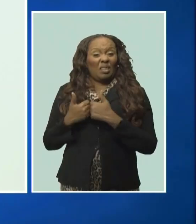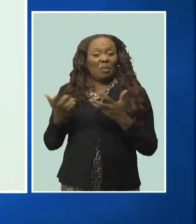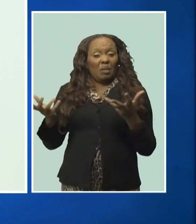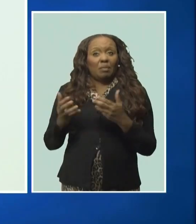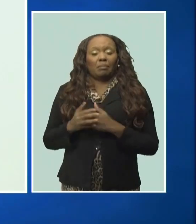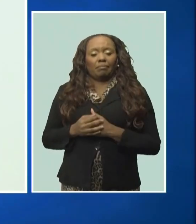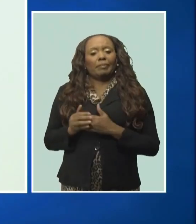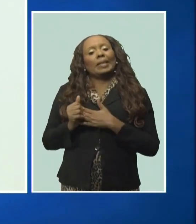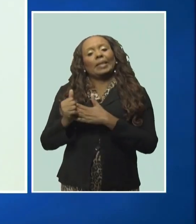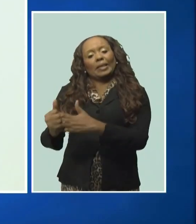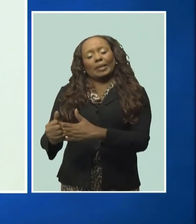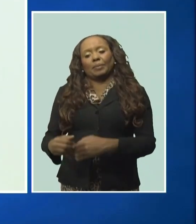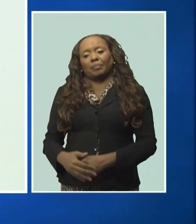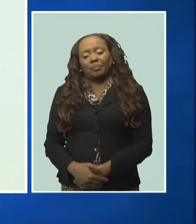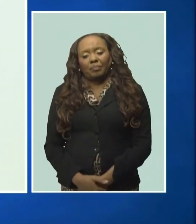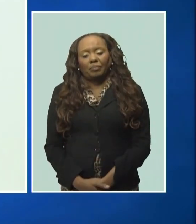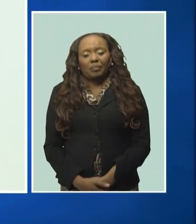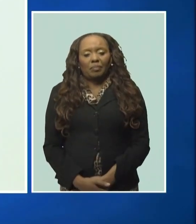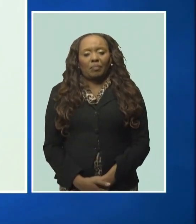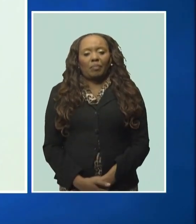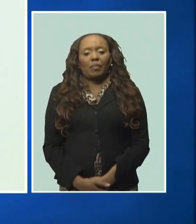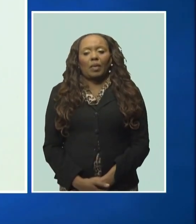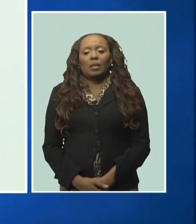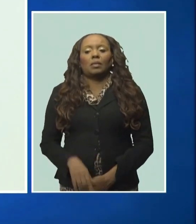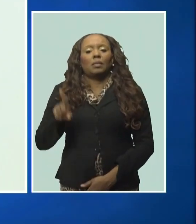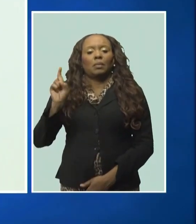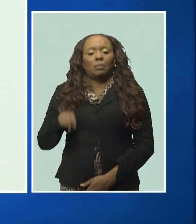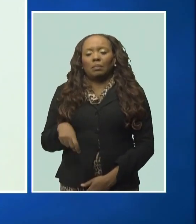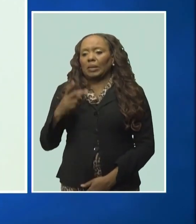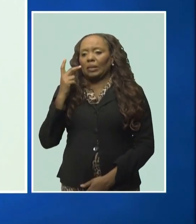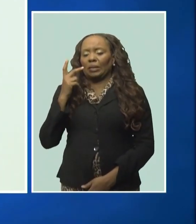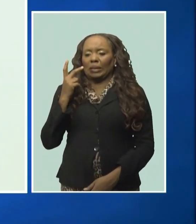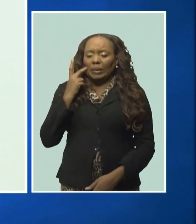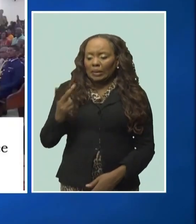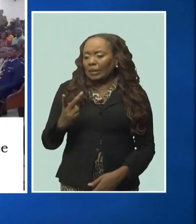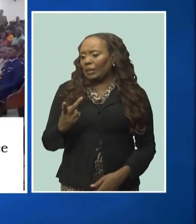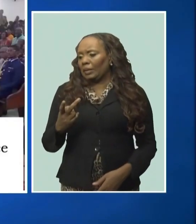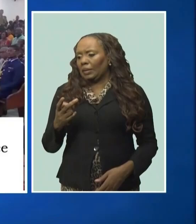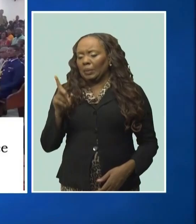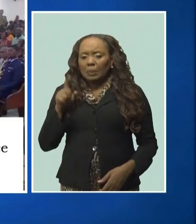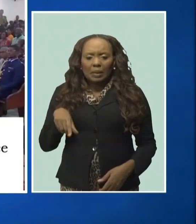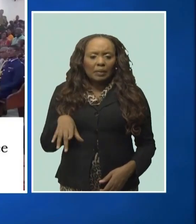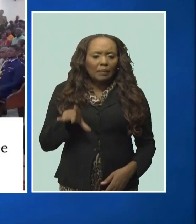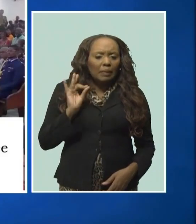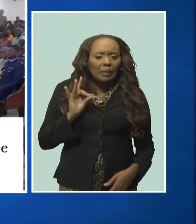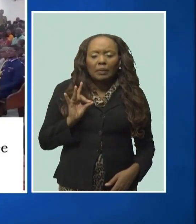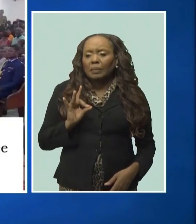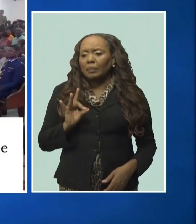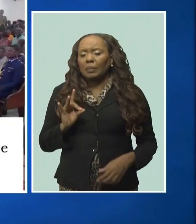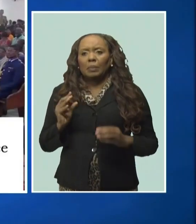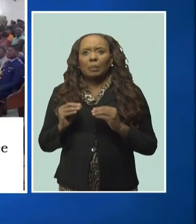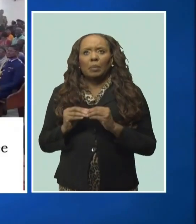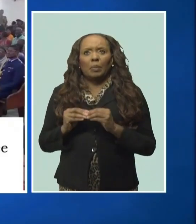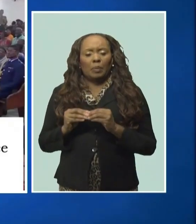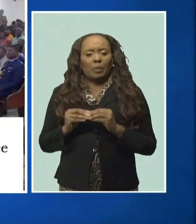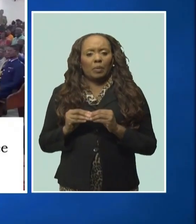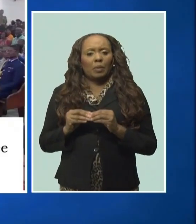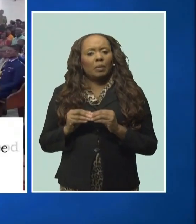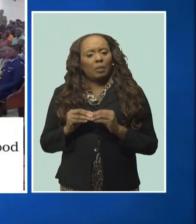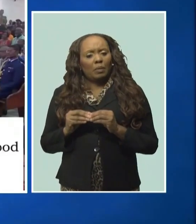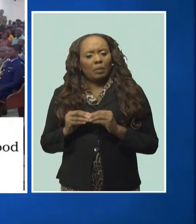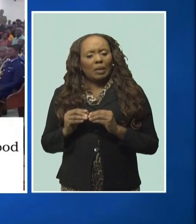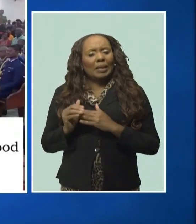leadership, and we must find new approaches to this challenge. During the service, Harrison College student